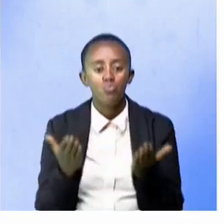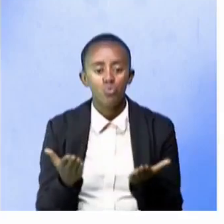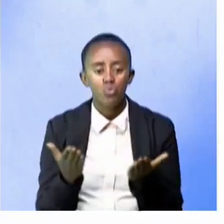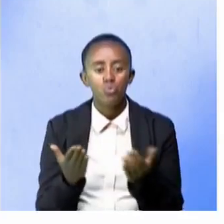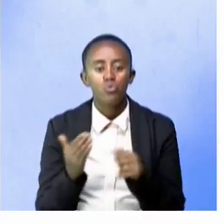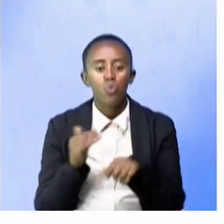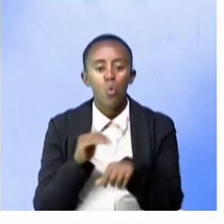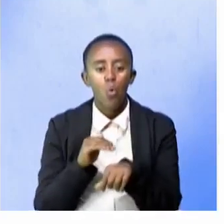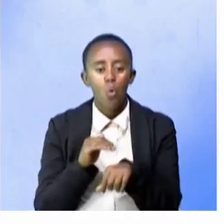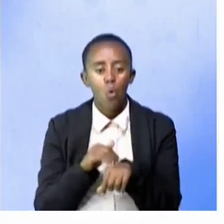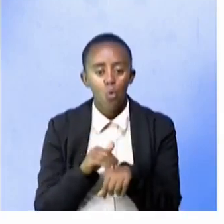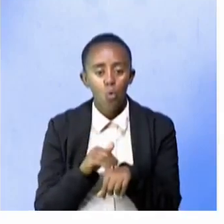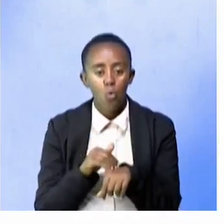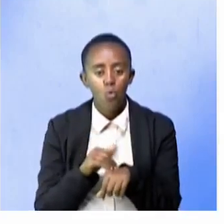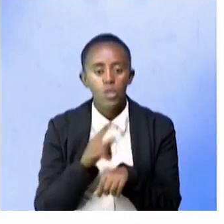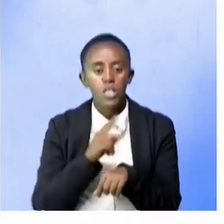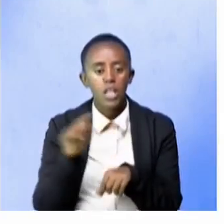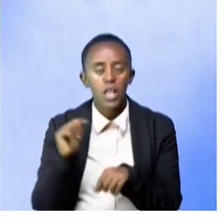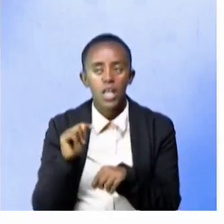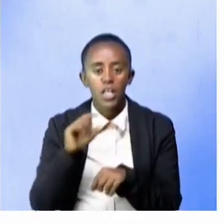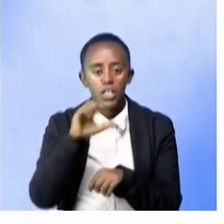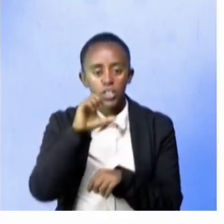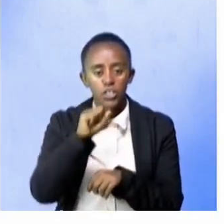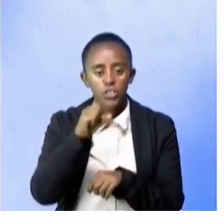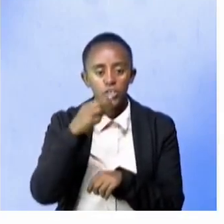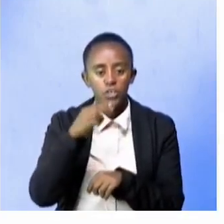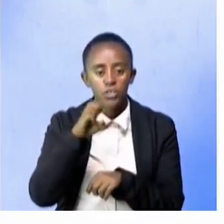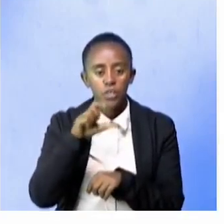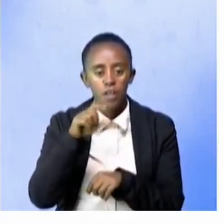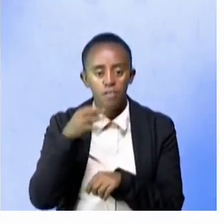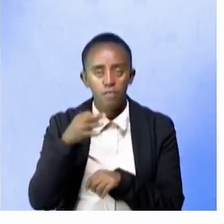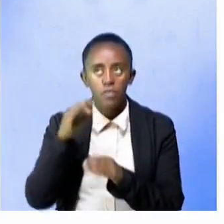on the shelf.